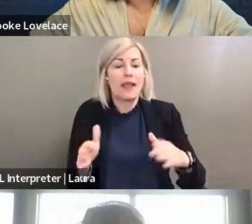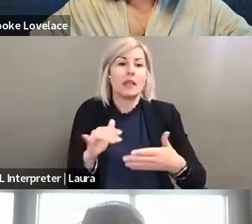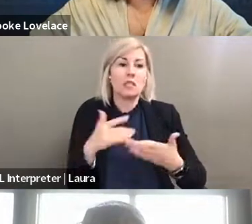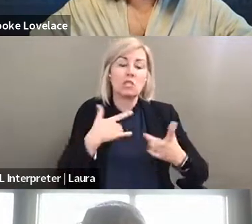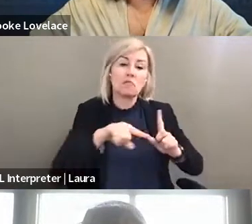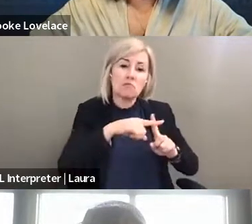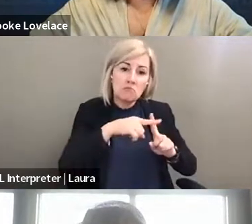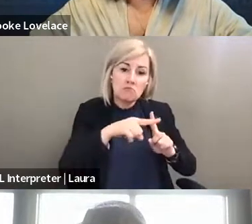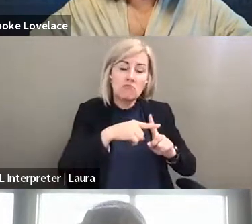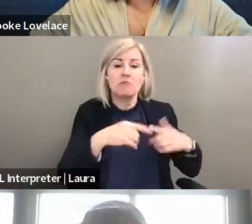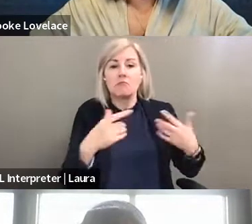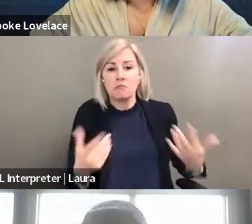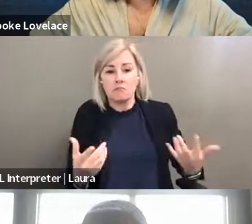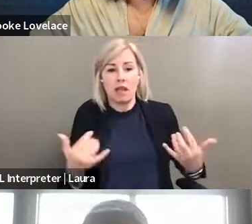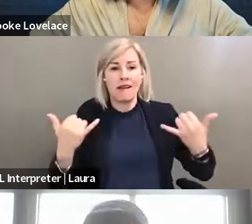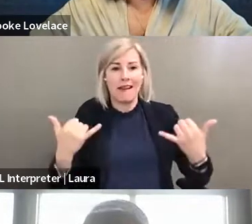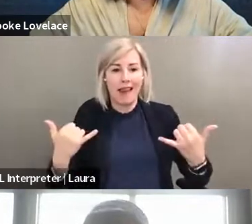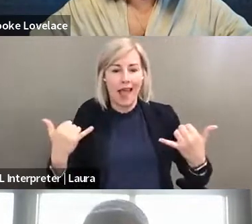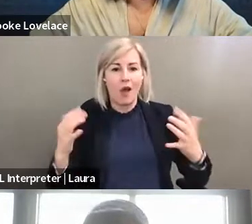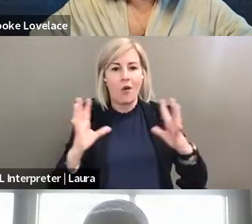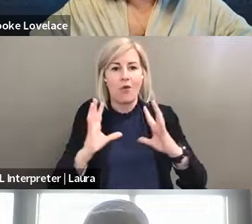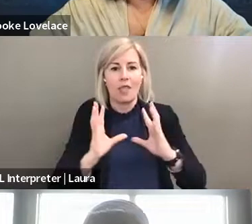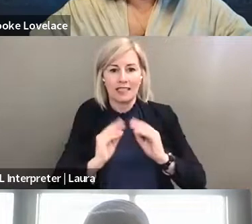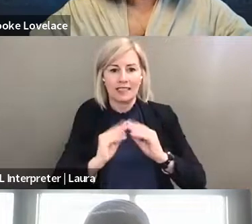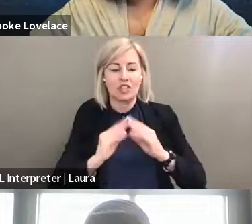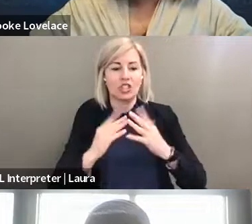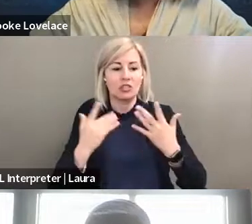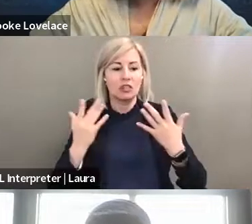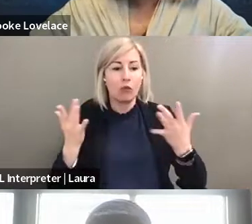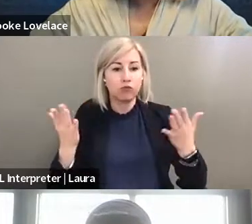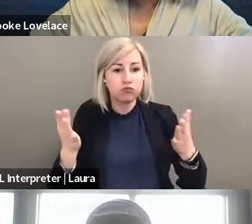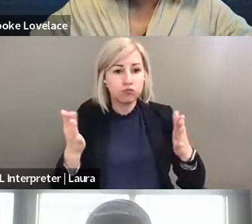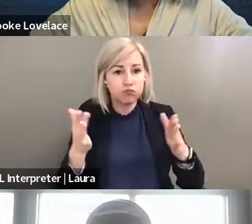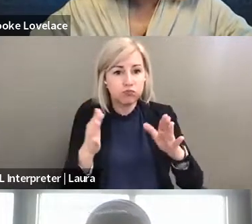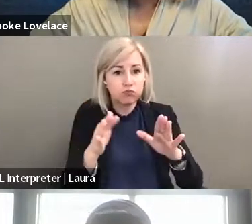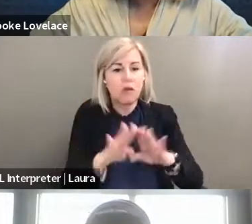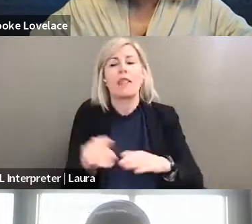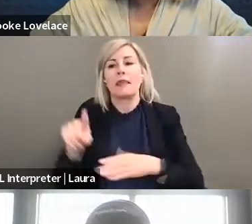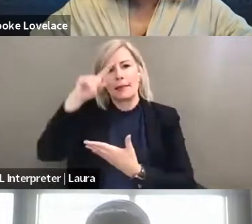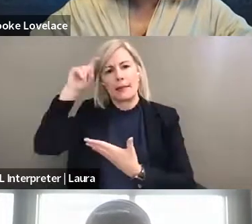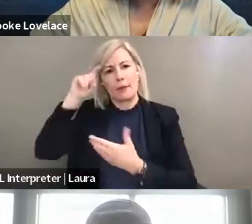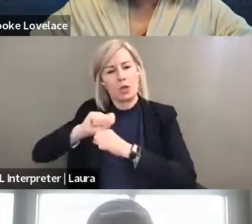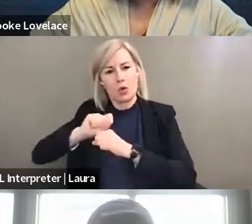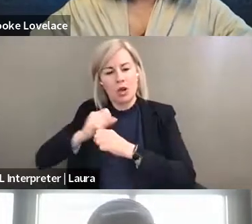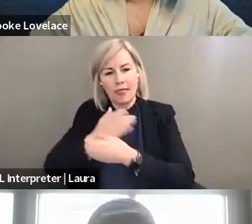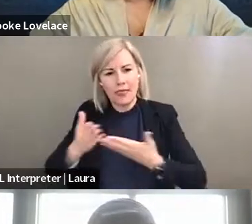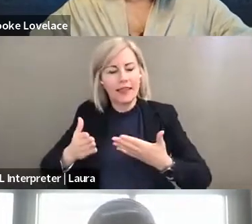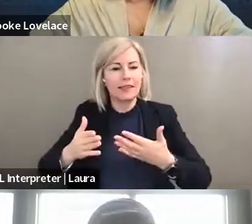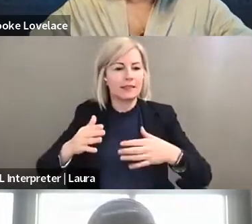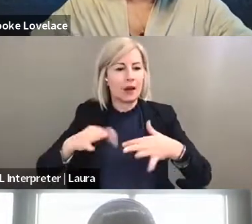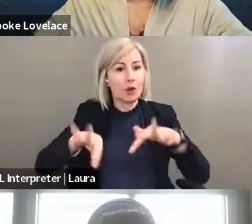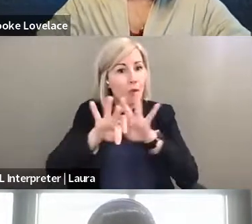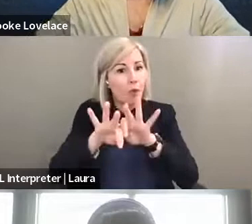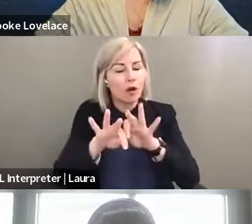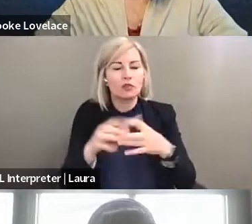that, now the sessions will be winding down. It's a time this summer to work on things that are important to you, to start meeting with your